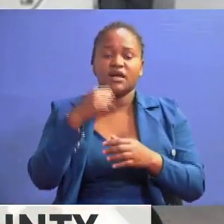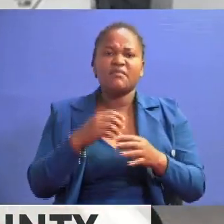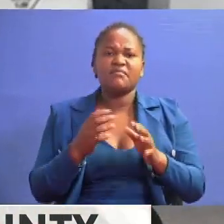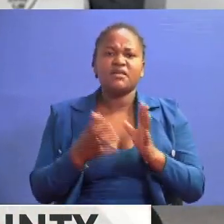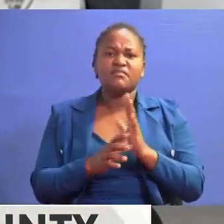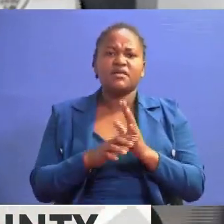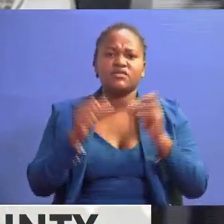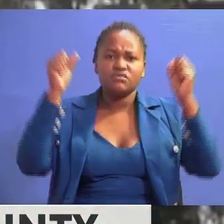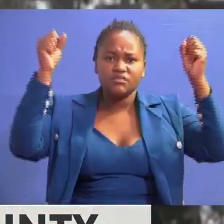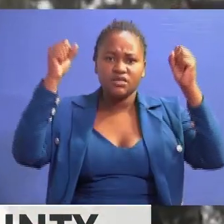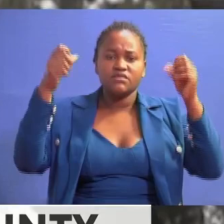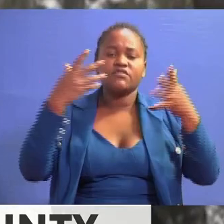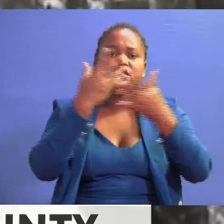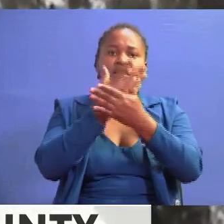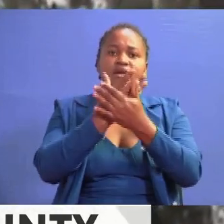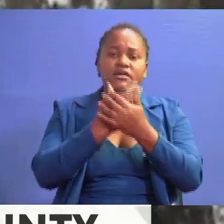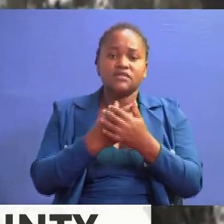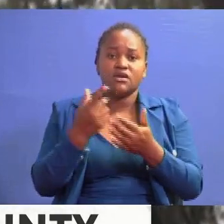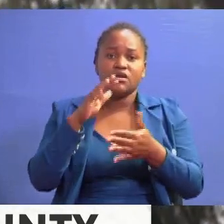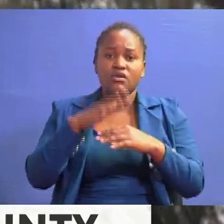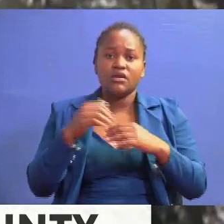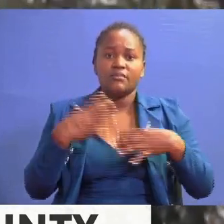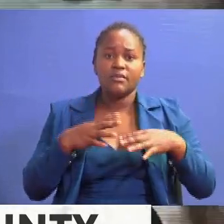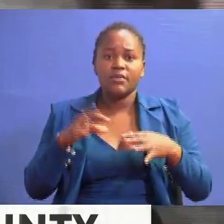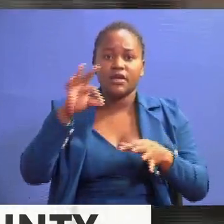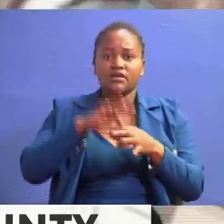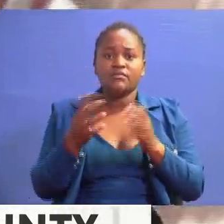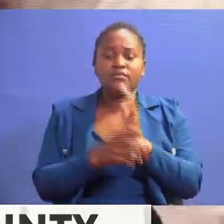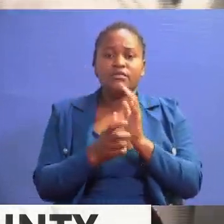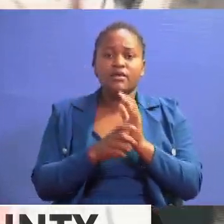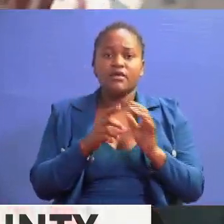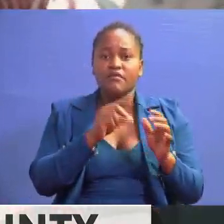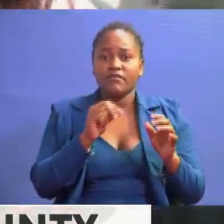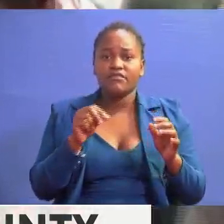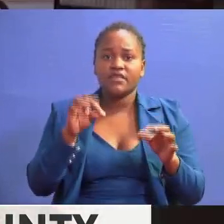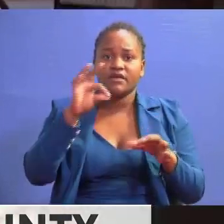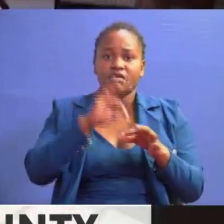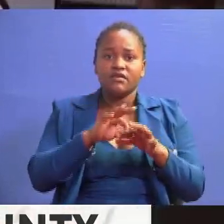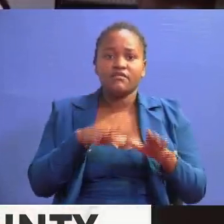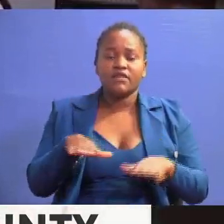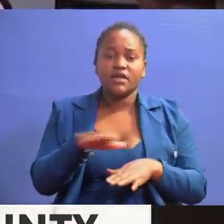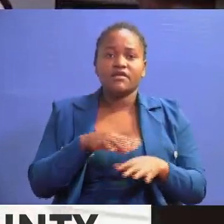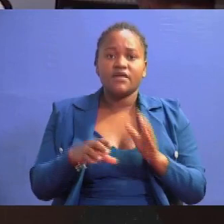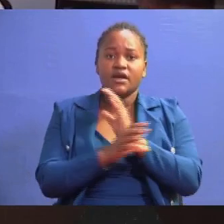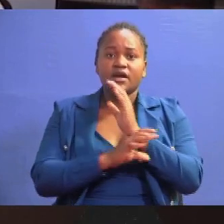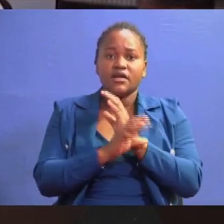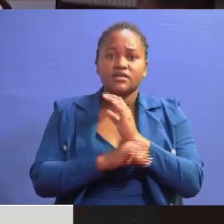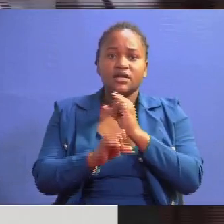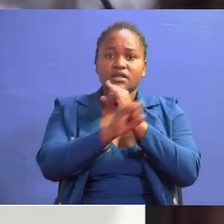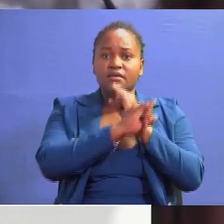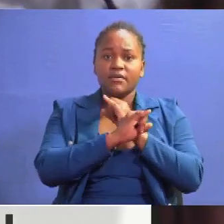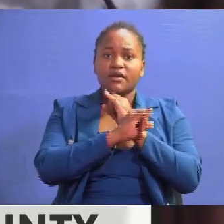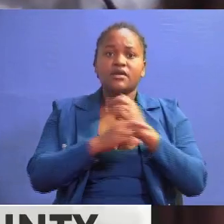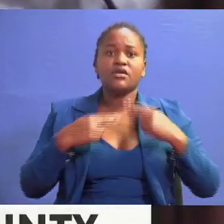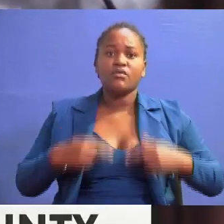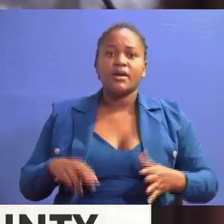sites to protest his arrest. Calling PTI's pre-election troubles a manipulation of the electoral landscape, the country's independent human rights